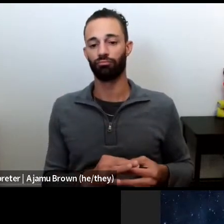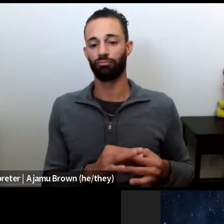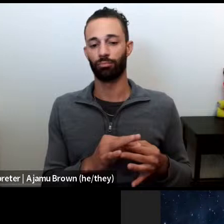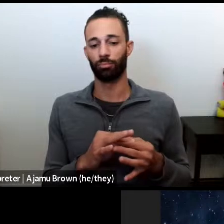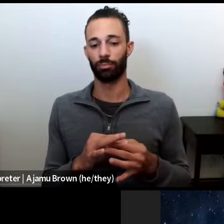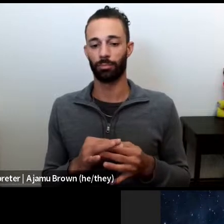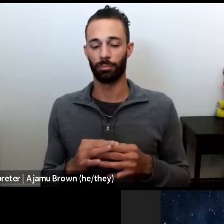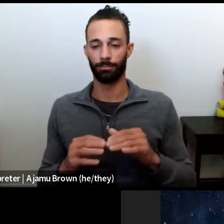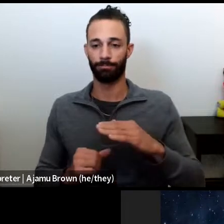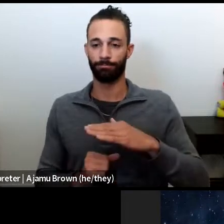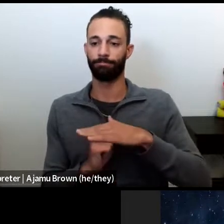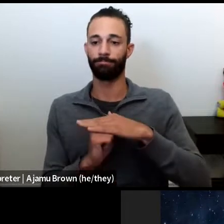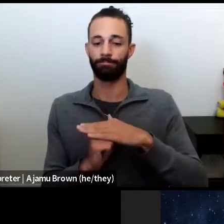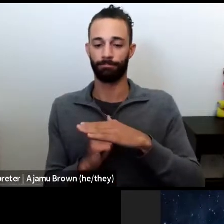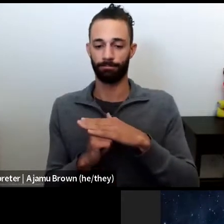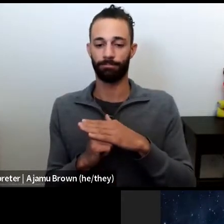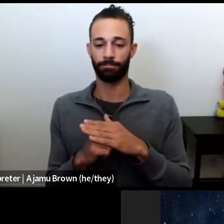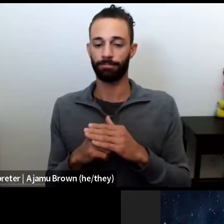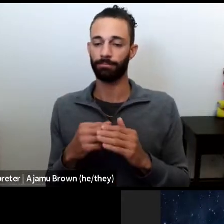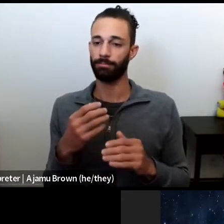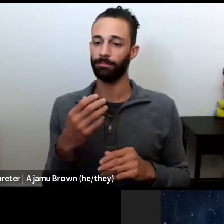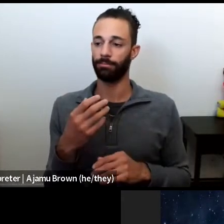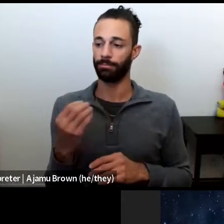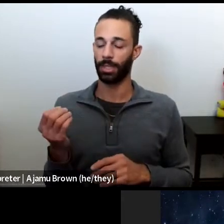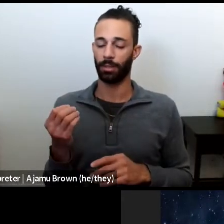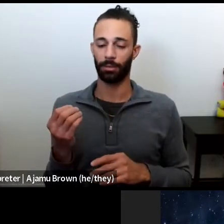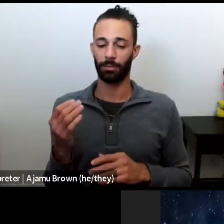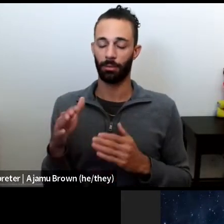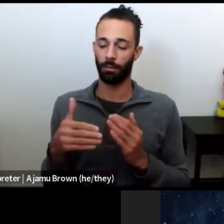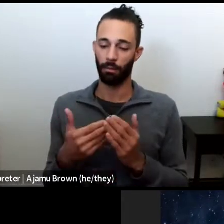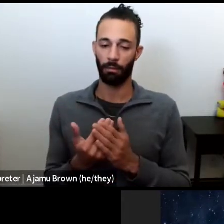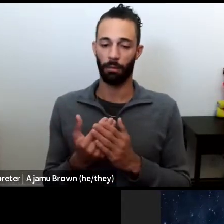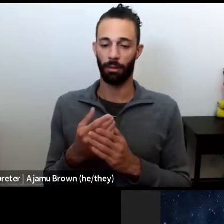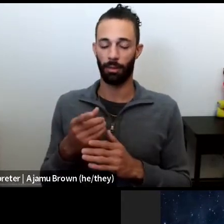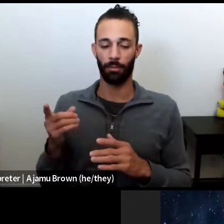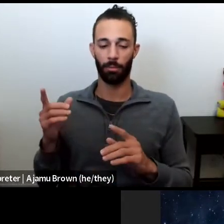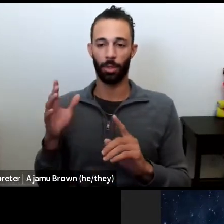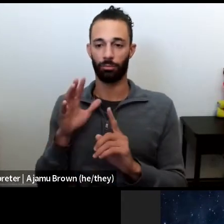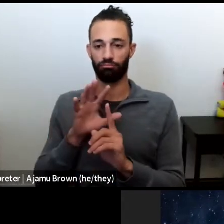And they're all walking with us through this moment.